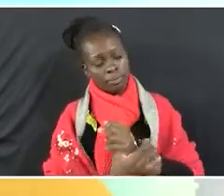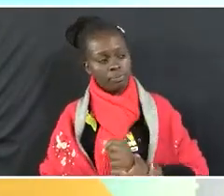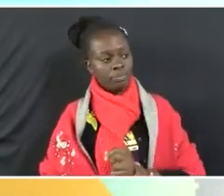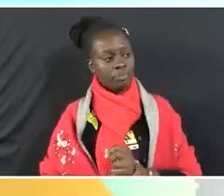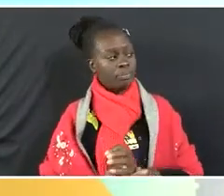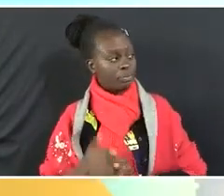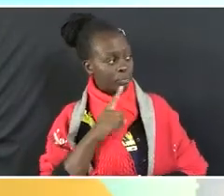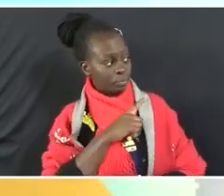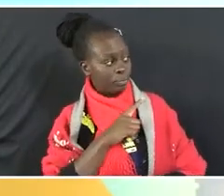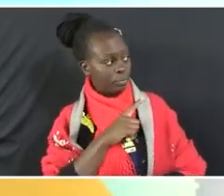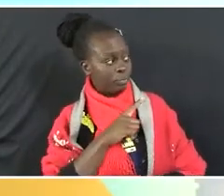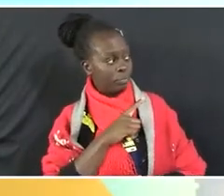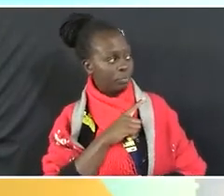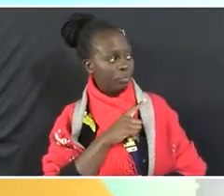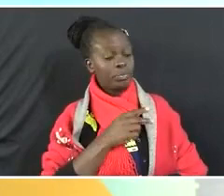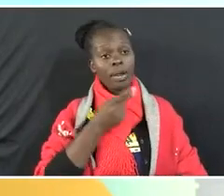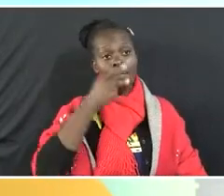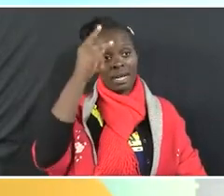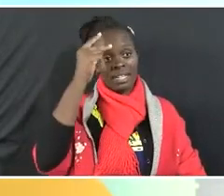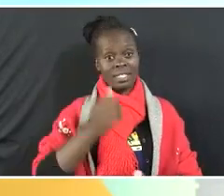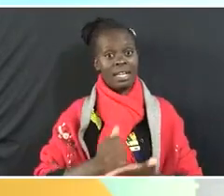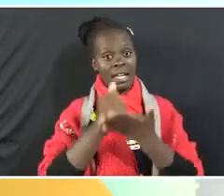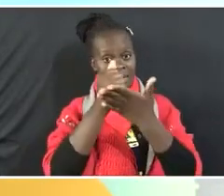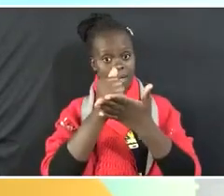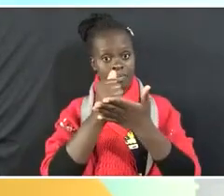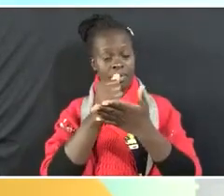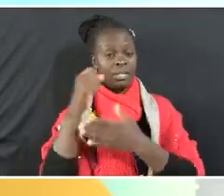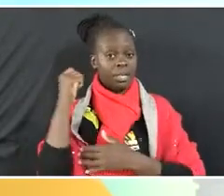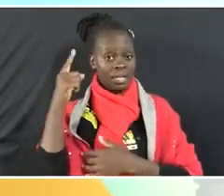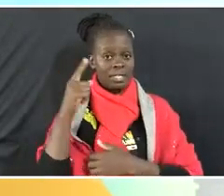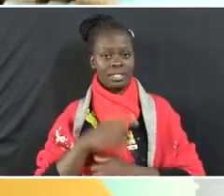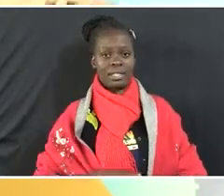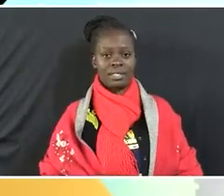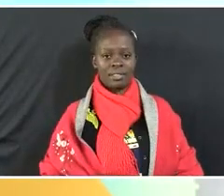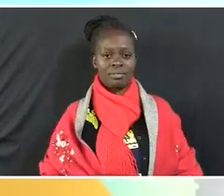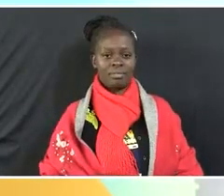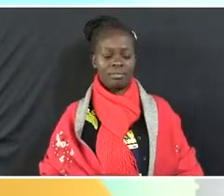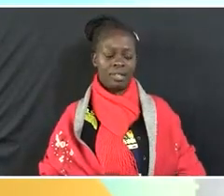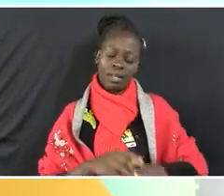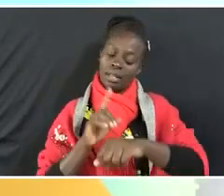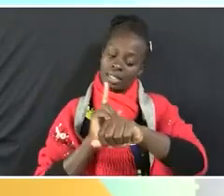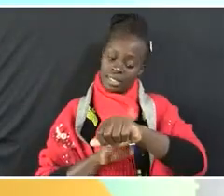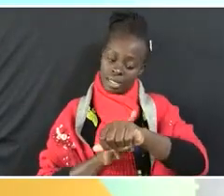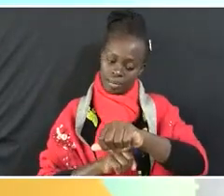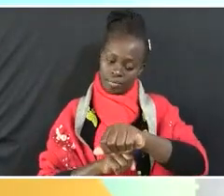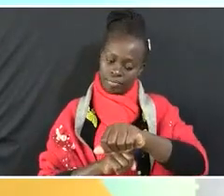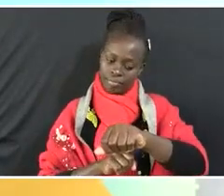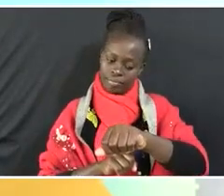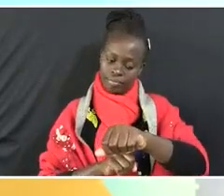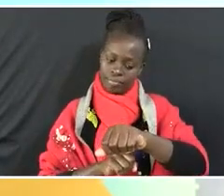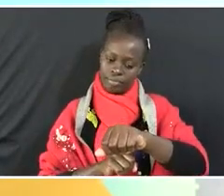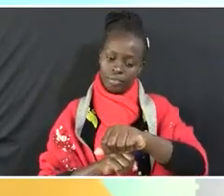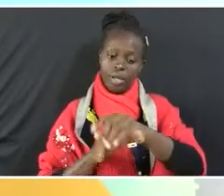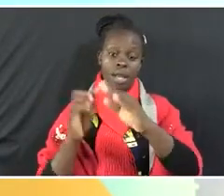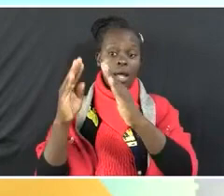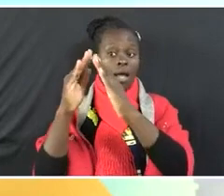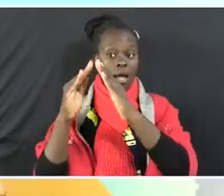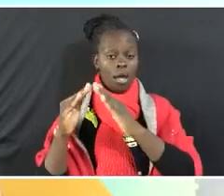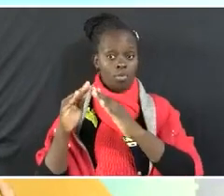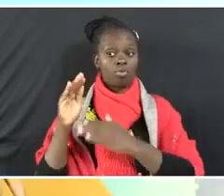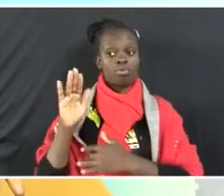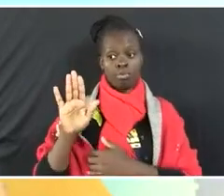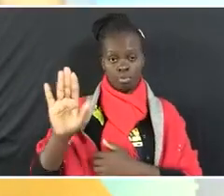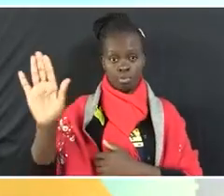have to help me on this one. You see, when you are the one who owns the house and you're the one who pays the